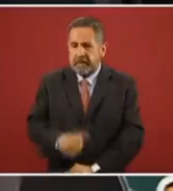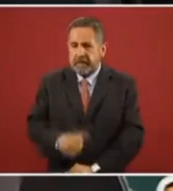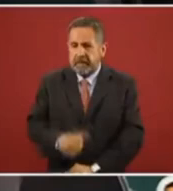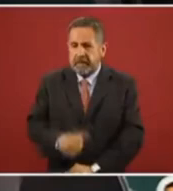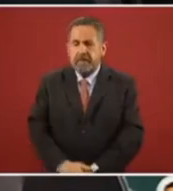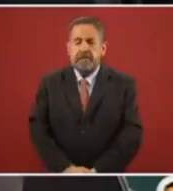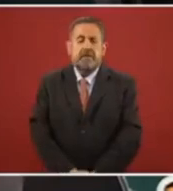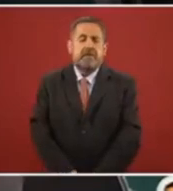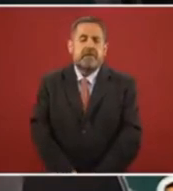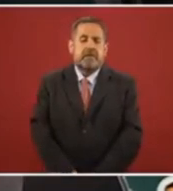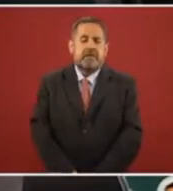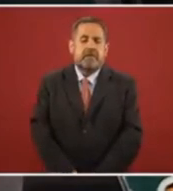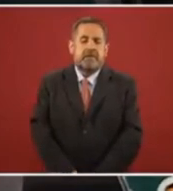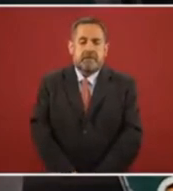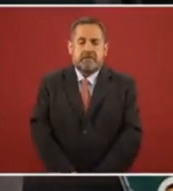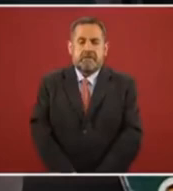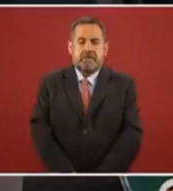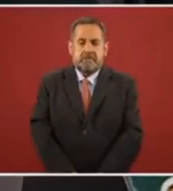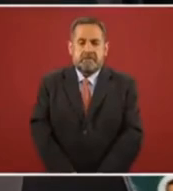currencies